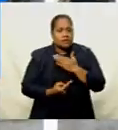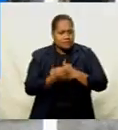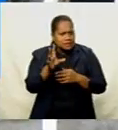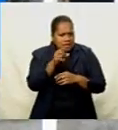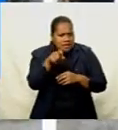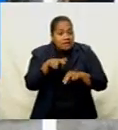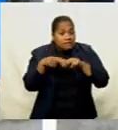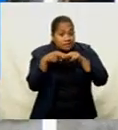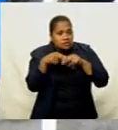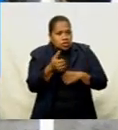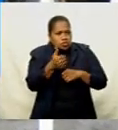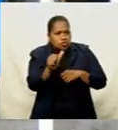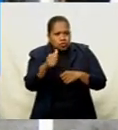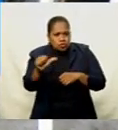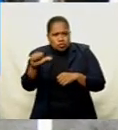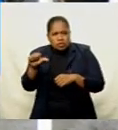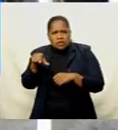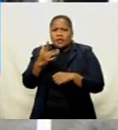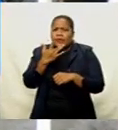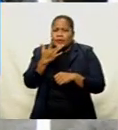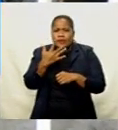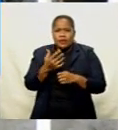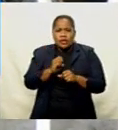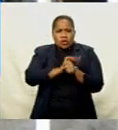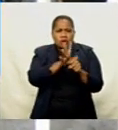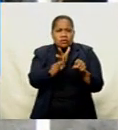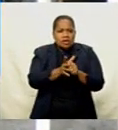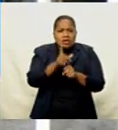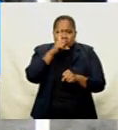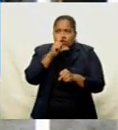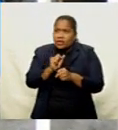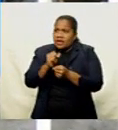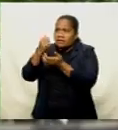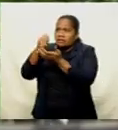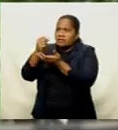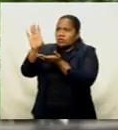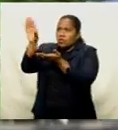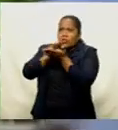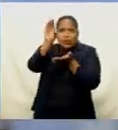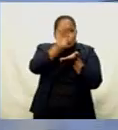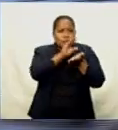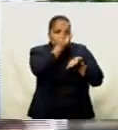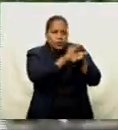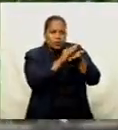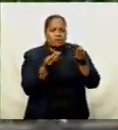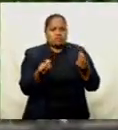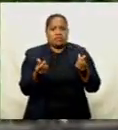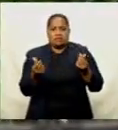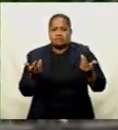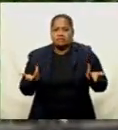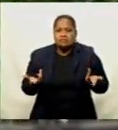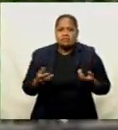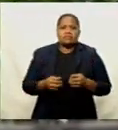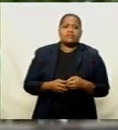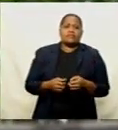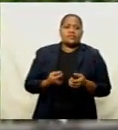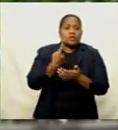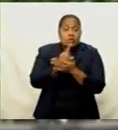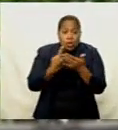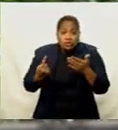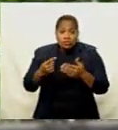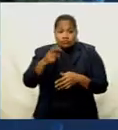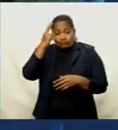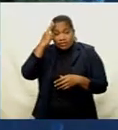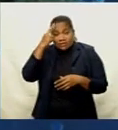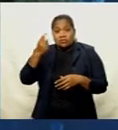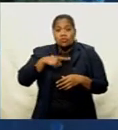only using the pretense of COVID-19 to secure international aid. The only reason a lot of this aid is available is